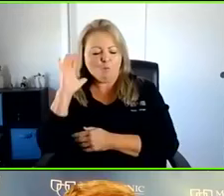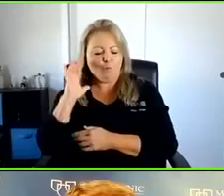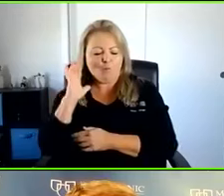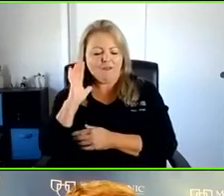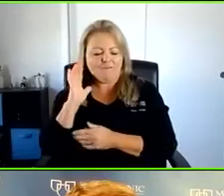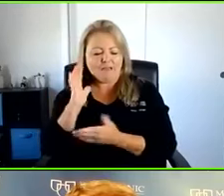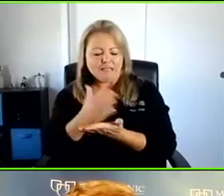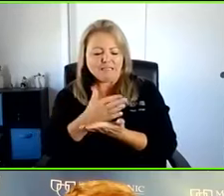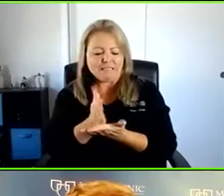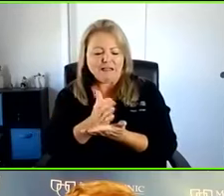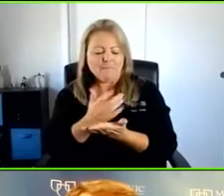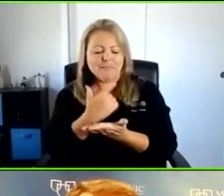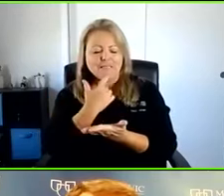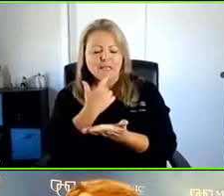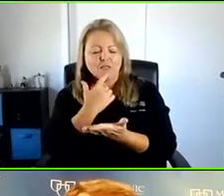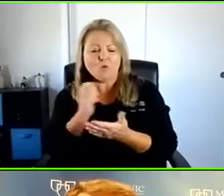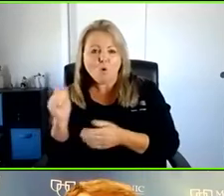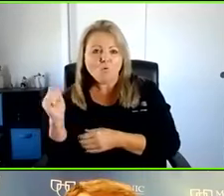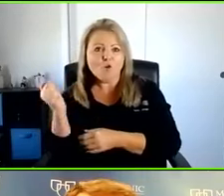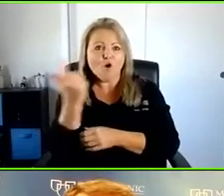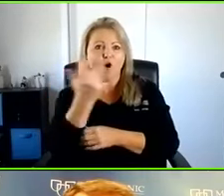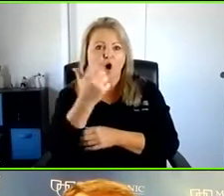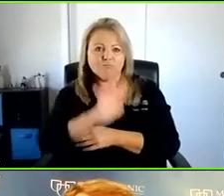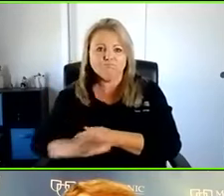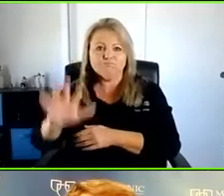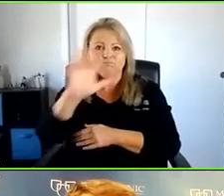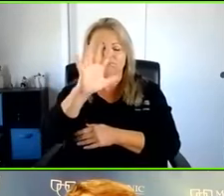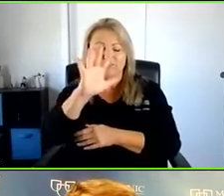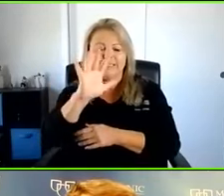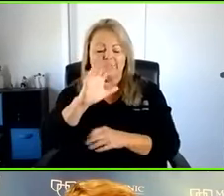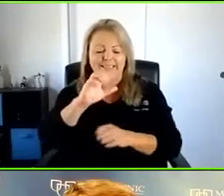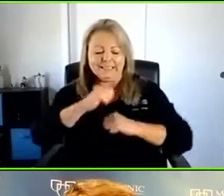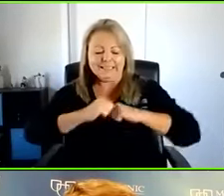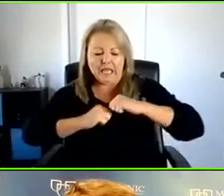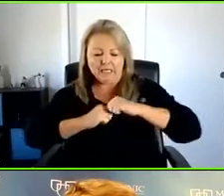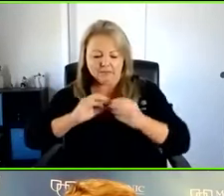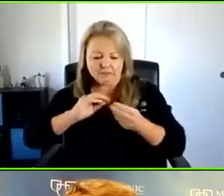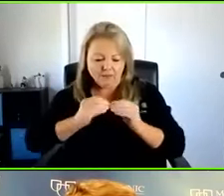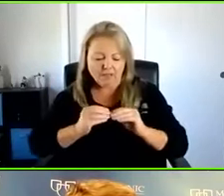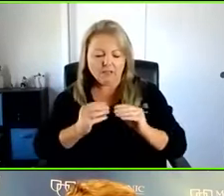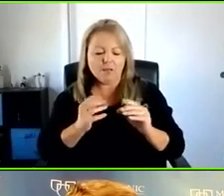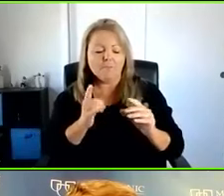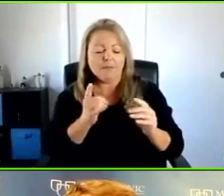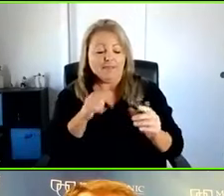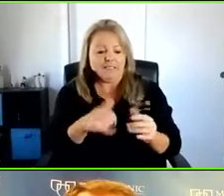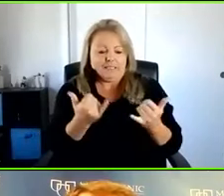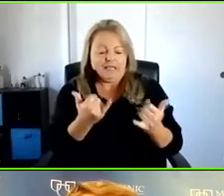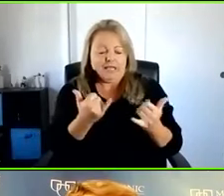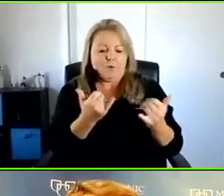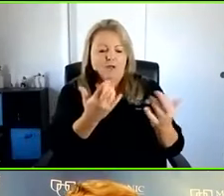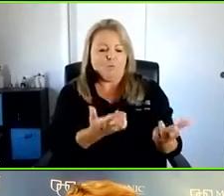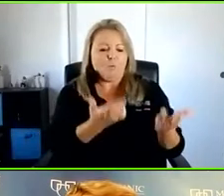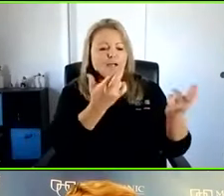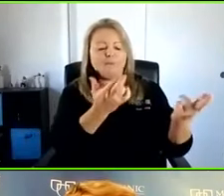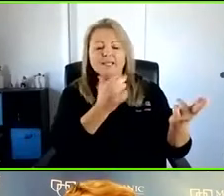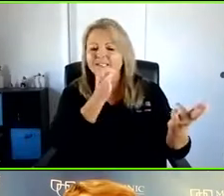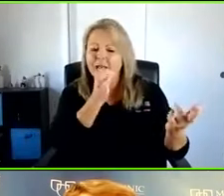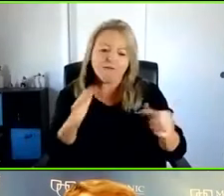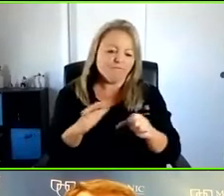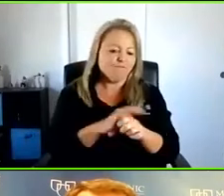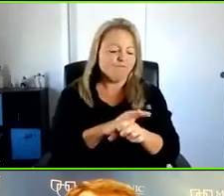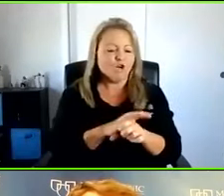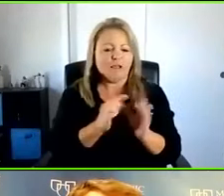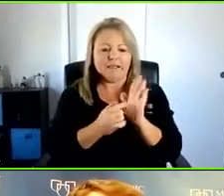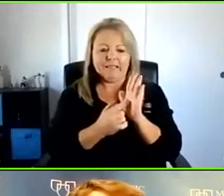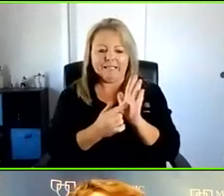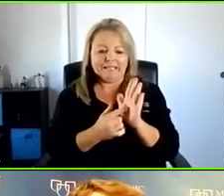assessment provided an overall status, the current process will share recommendations without an overall indicator light. So